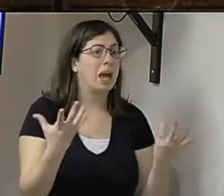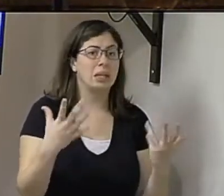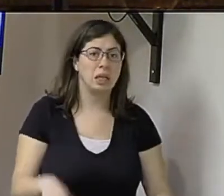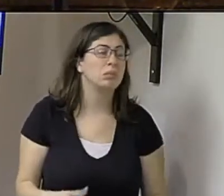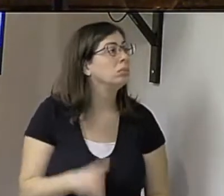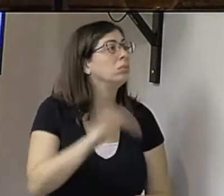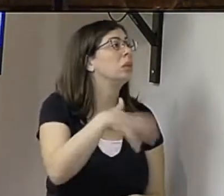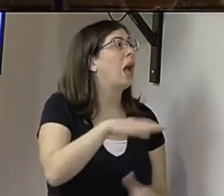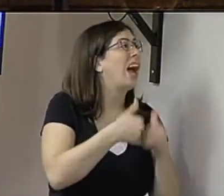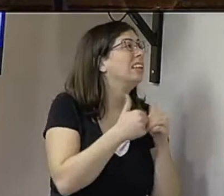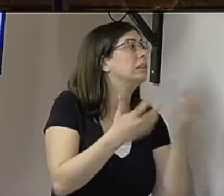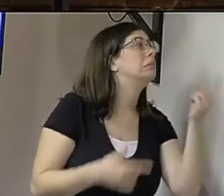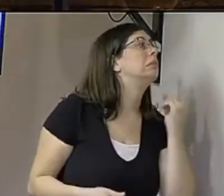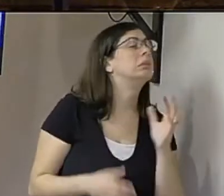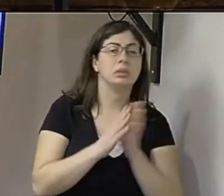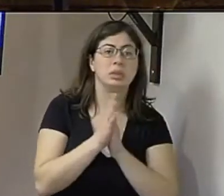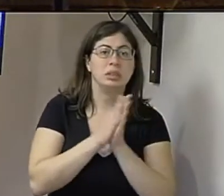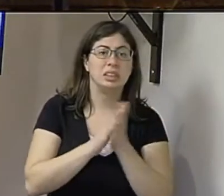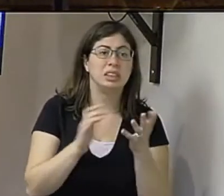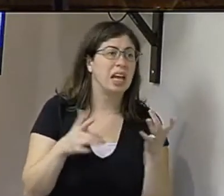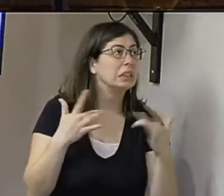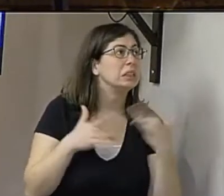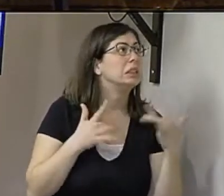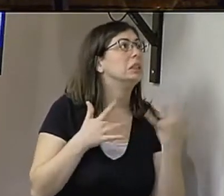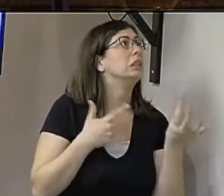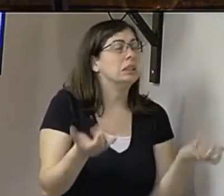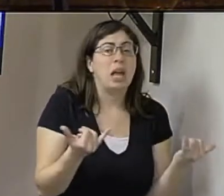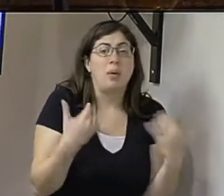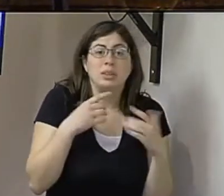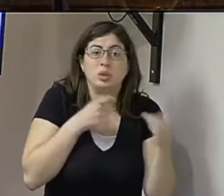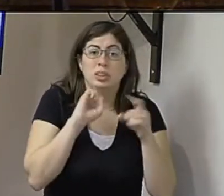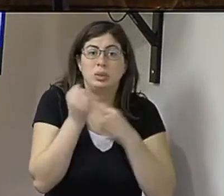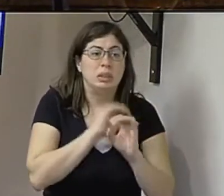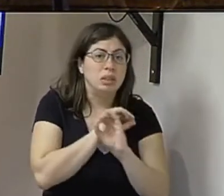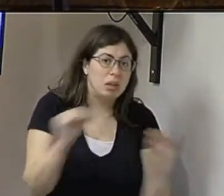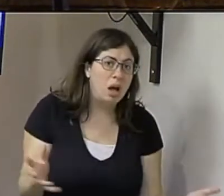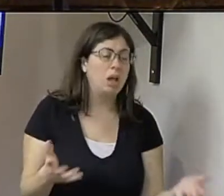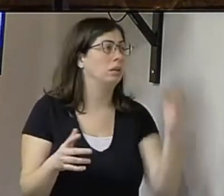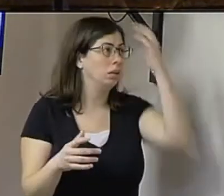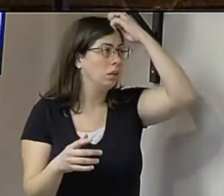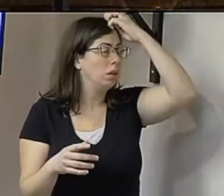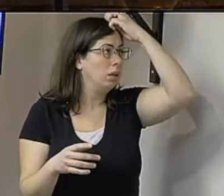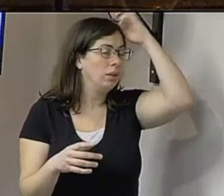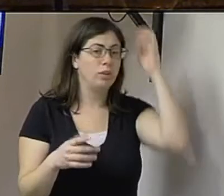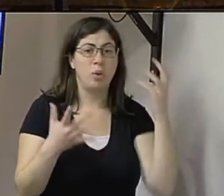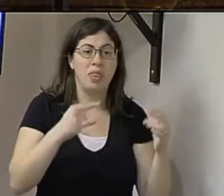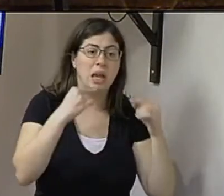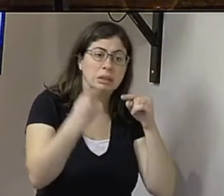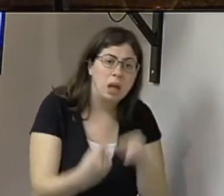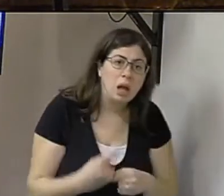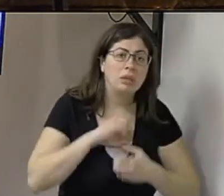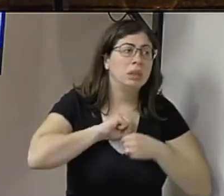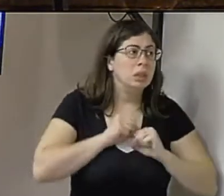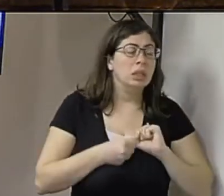like, hey, what? How's it going? You know, like he's getting eaten up with anxiety because he now has no control over the situation anymore at all. So they're suffering with this whole